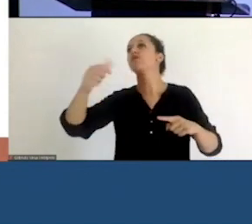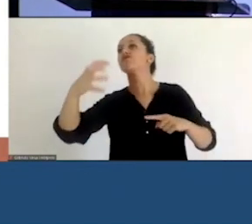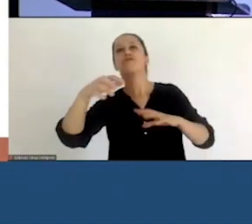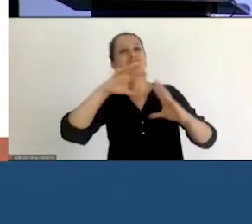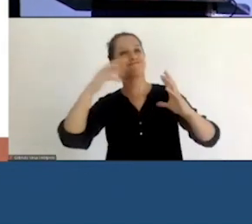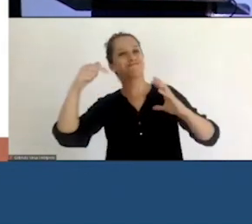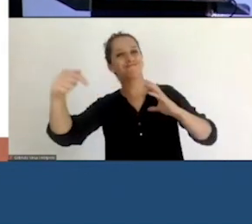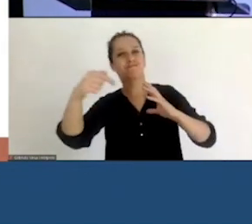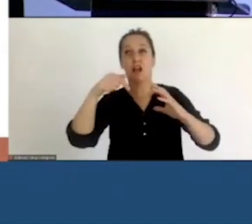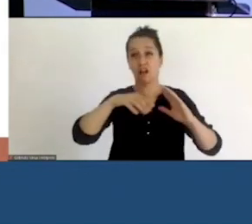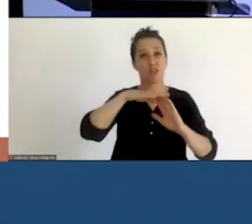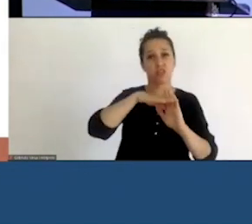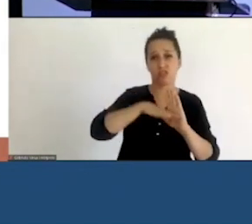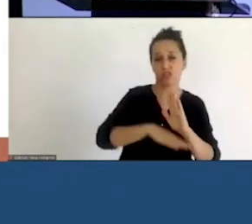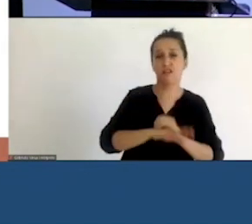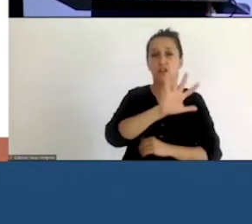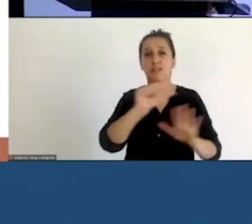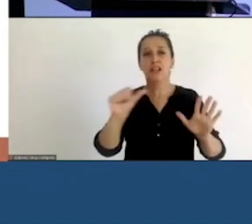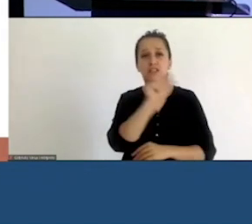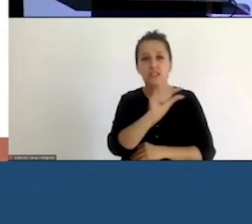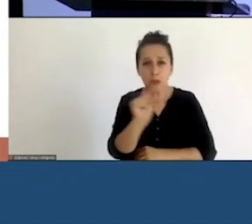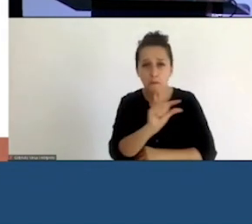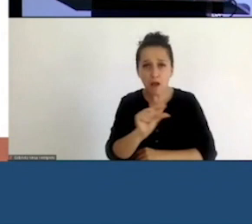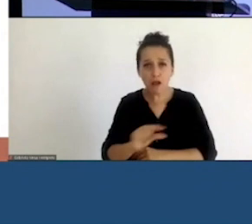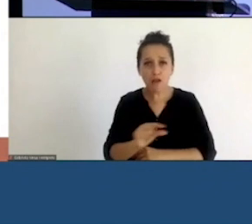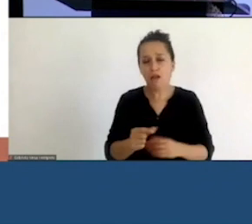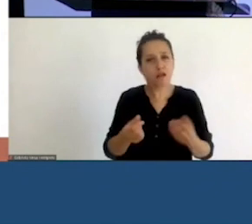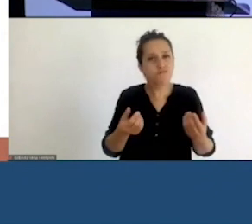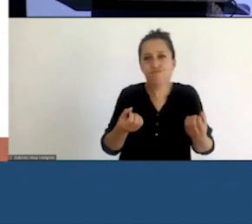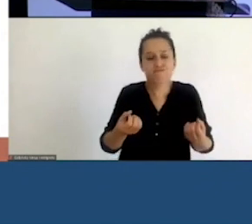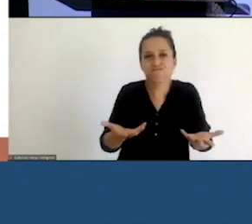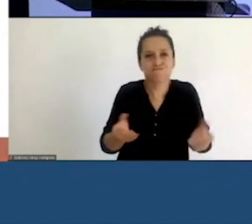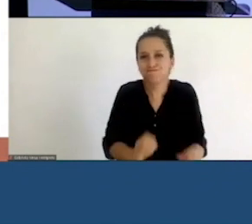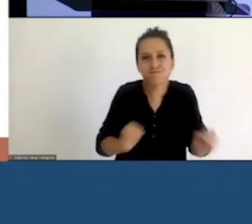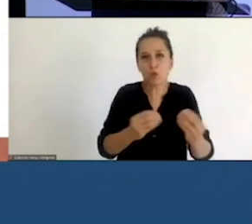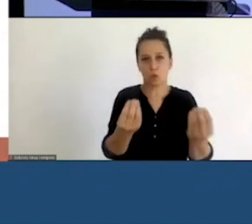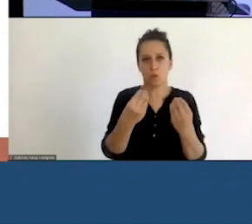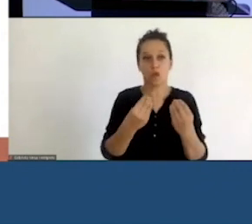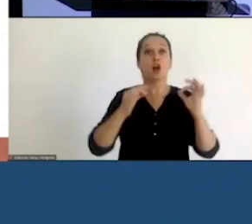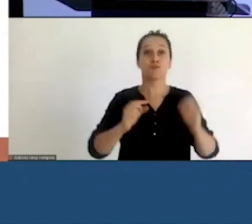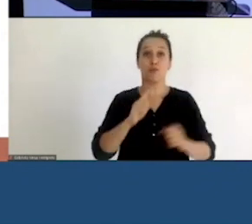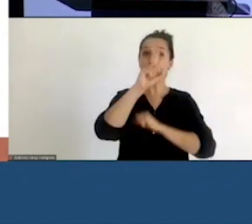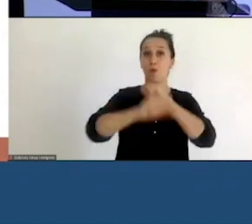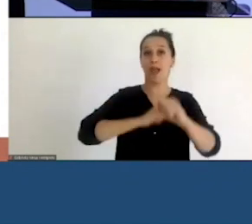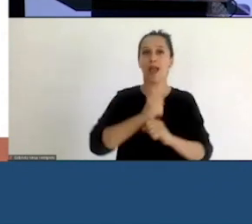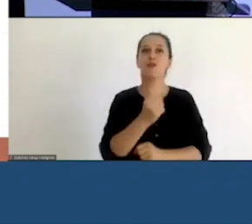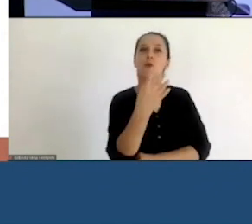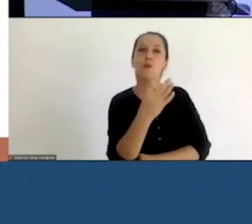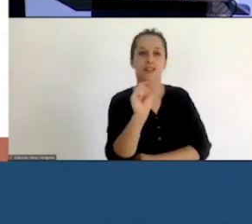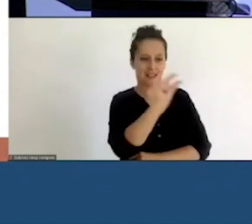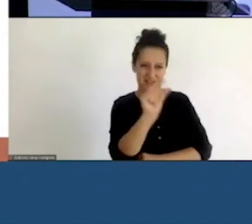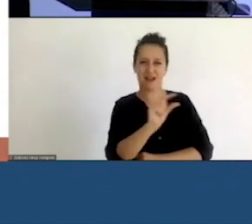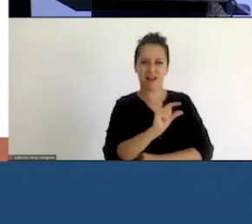56 weeks out of our school year, and our school year is 40 weeks. We've had